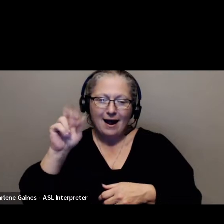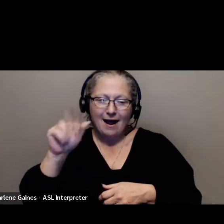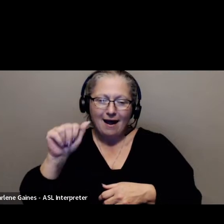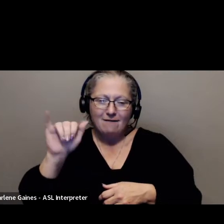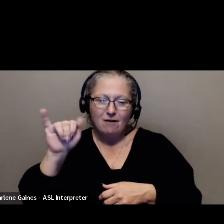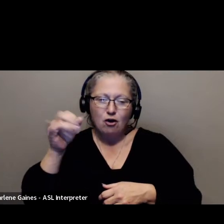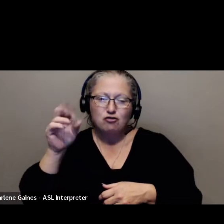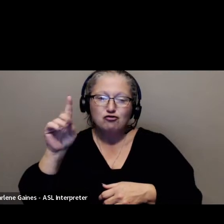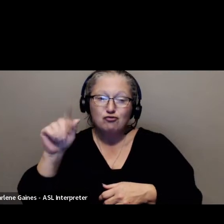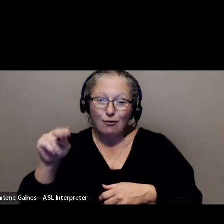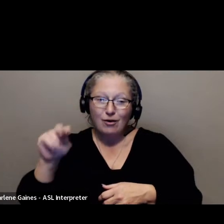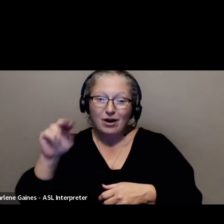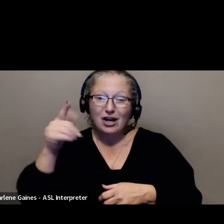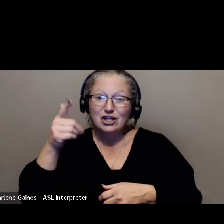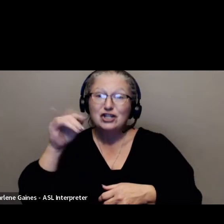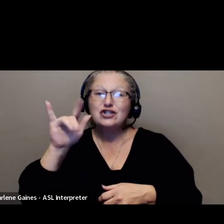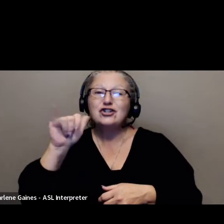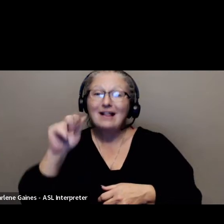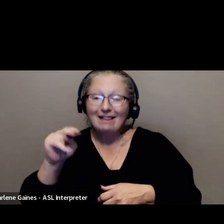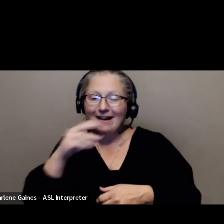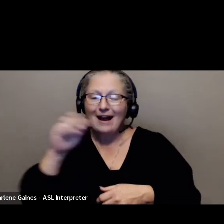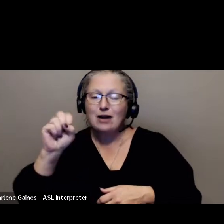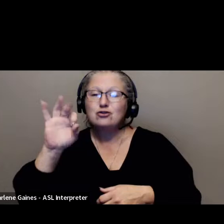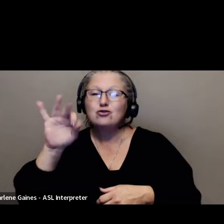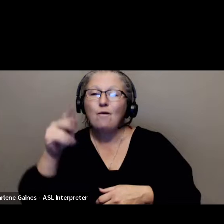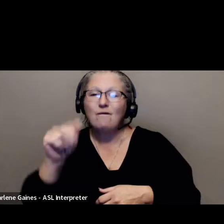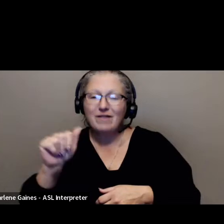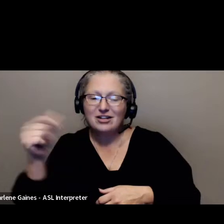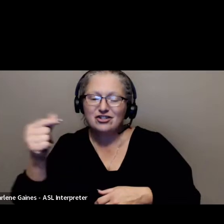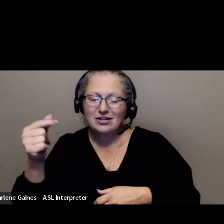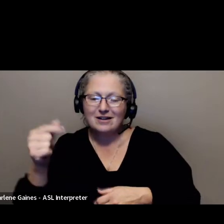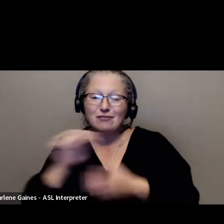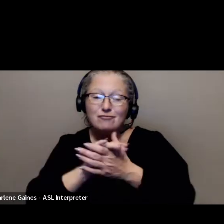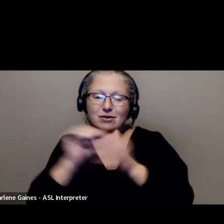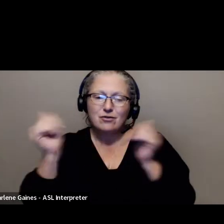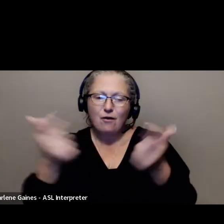Jordan, Jillian, and Sophia G. Congrats to them all.